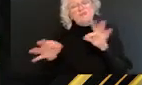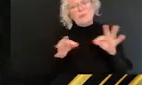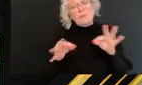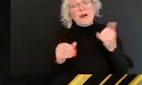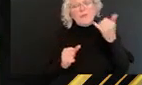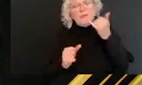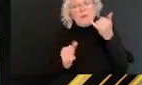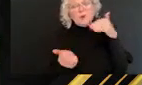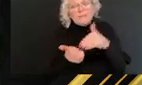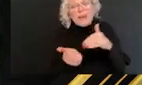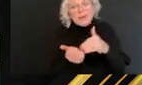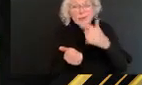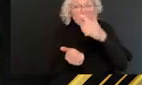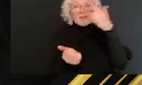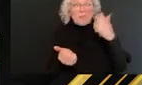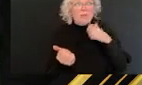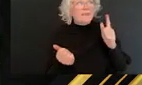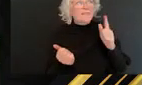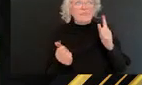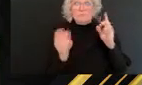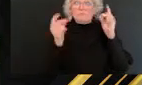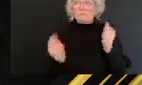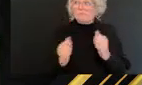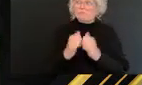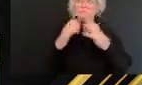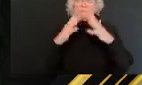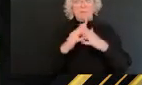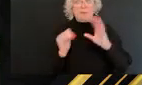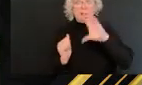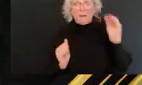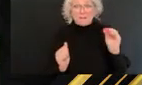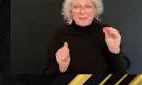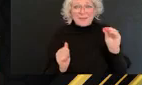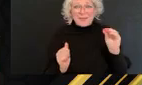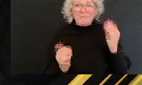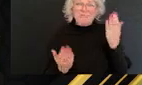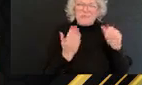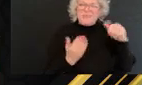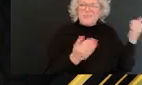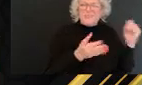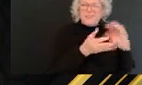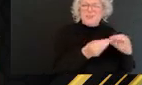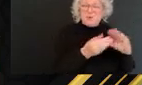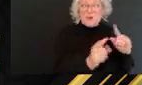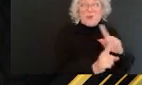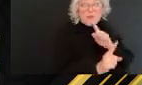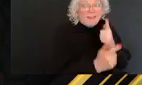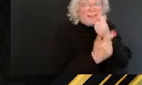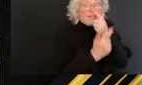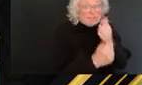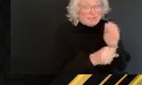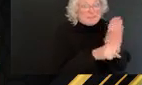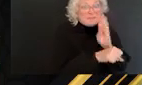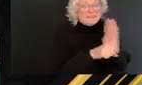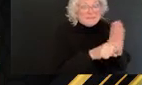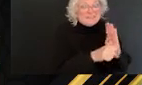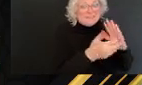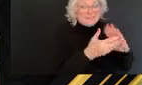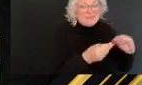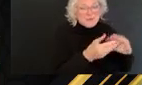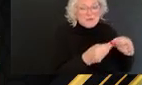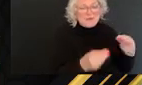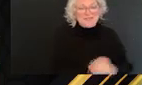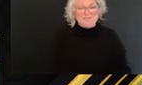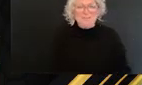about how Telephone Doctor came to be, because we didn't just drop down from the sky, and maybe that's another program for you, because it is a very interesting